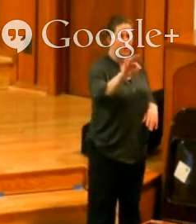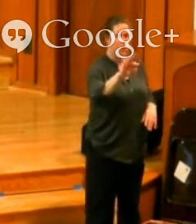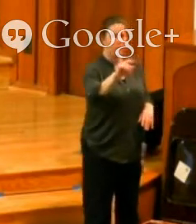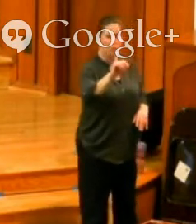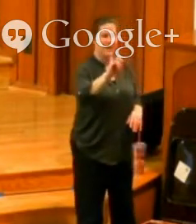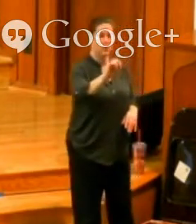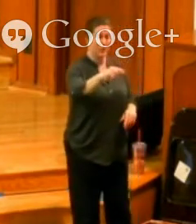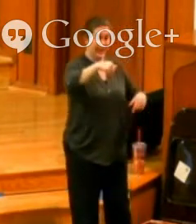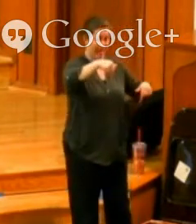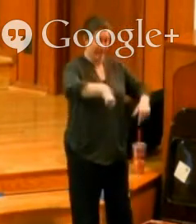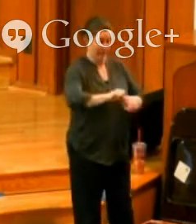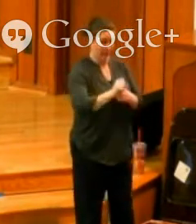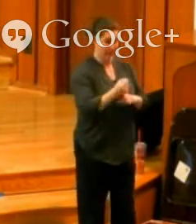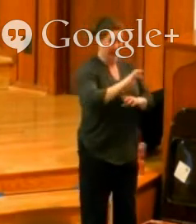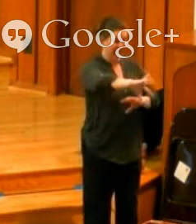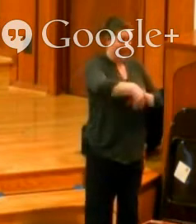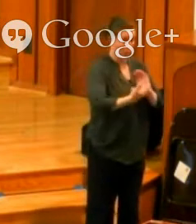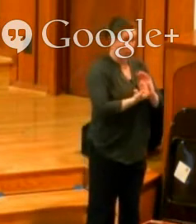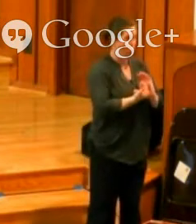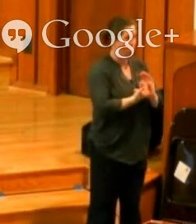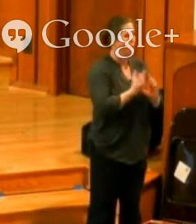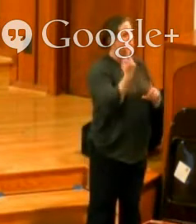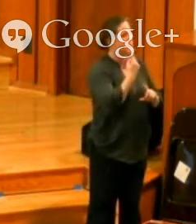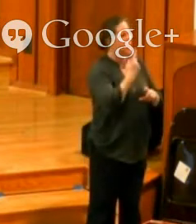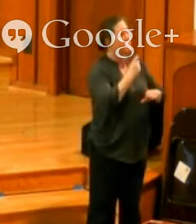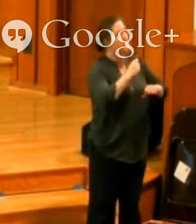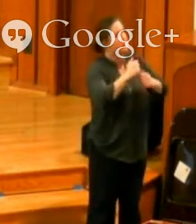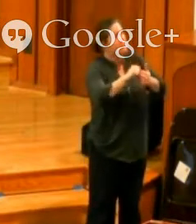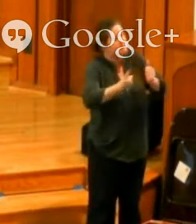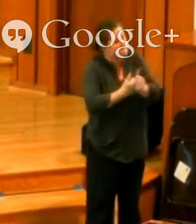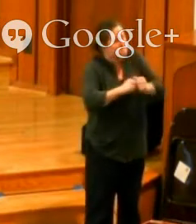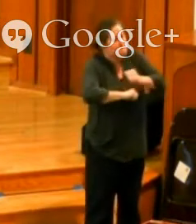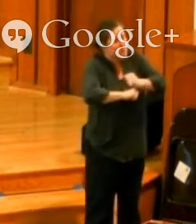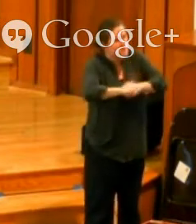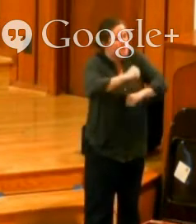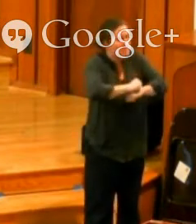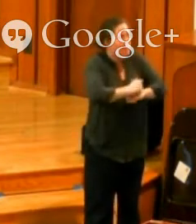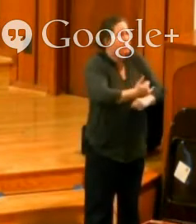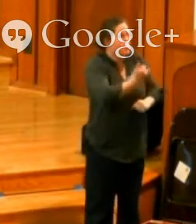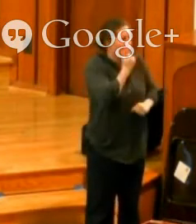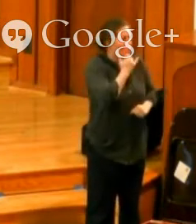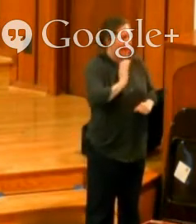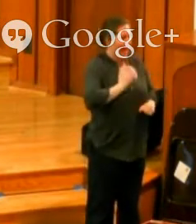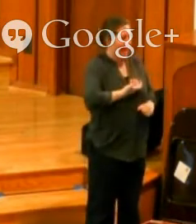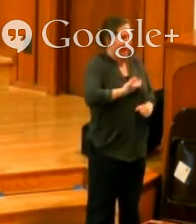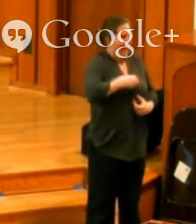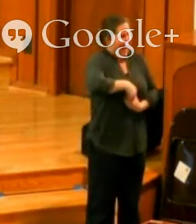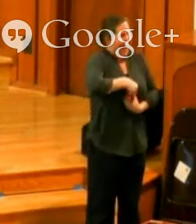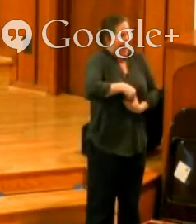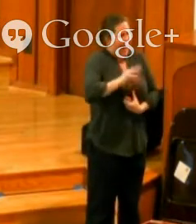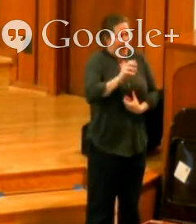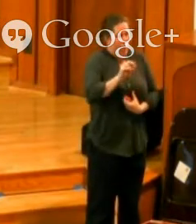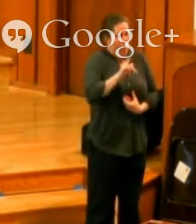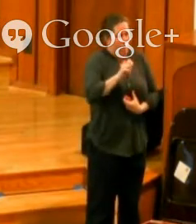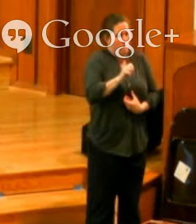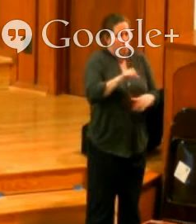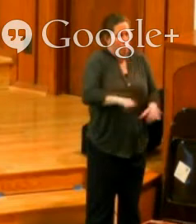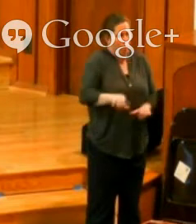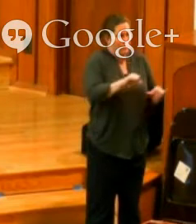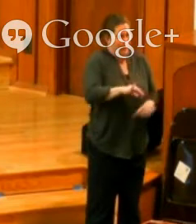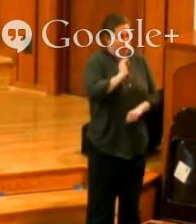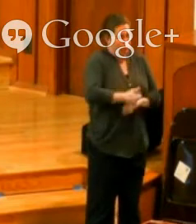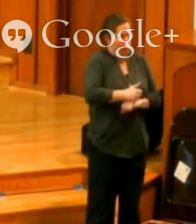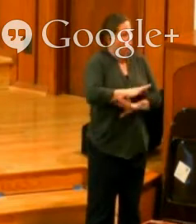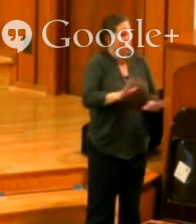as a whole. It's like we've been twisted because our moral standards are no longer rock solid as they once were. They're